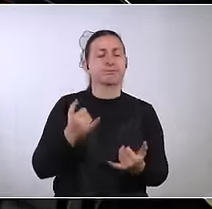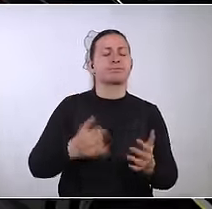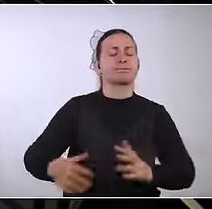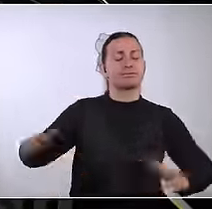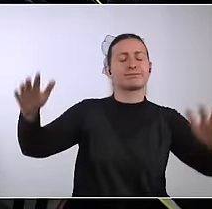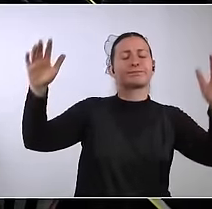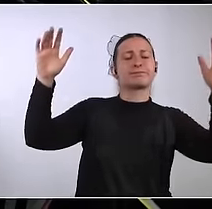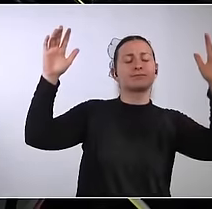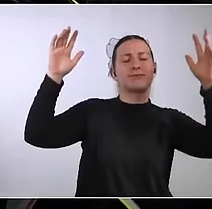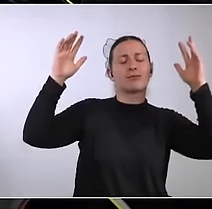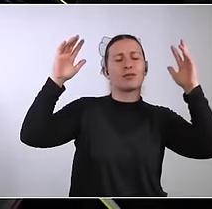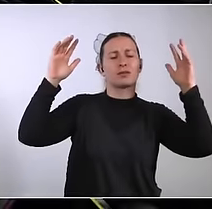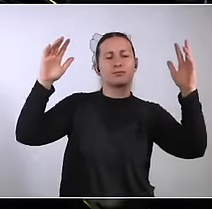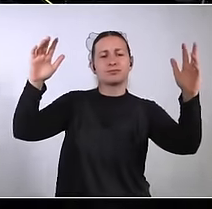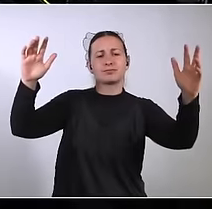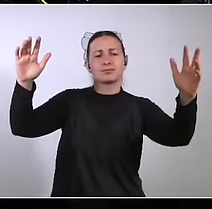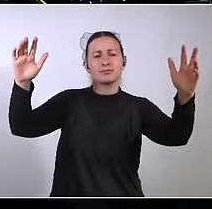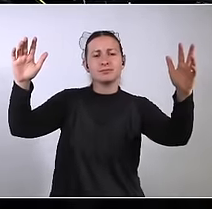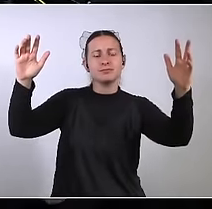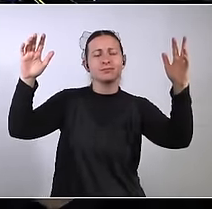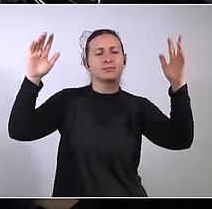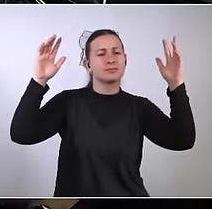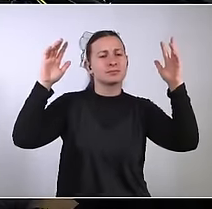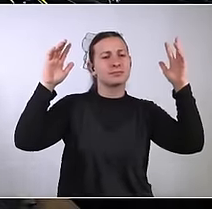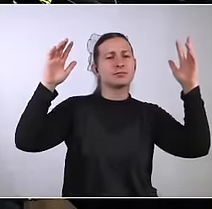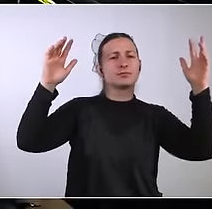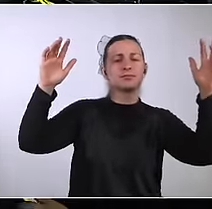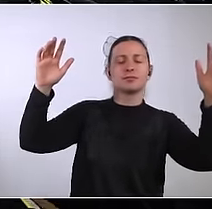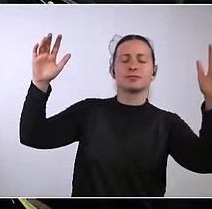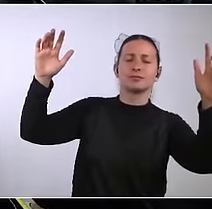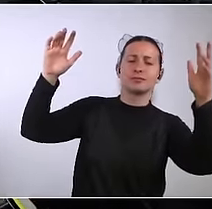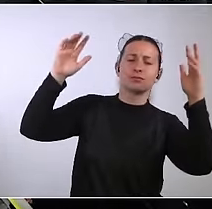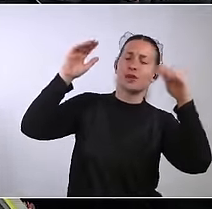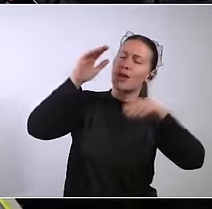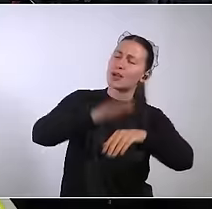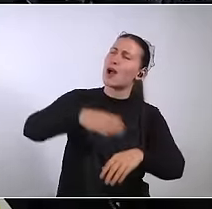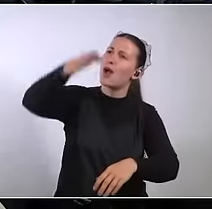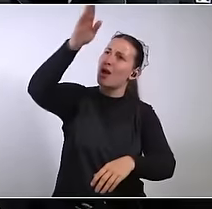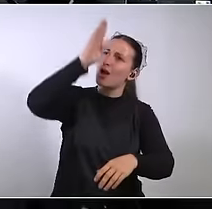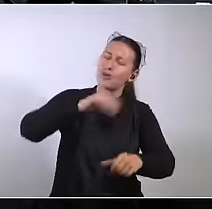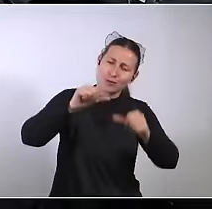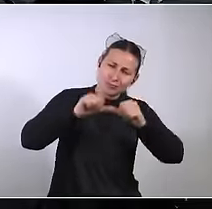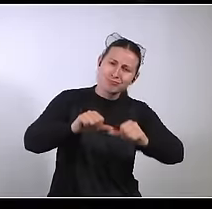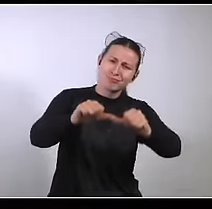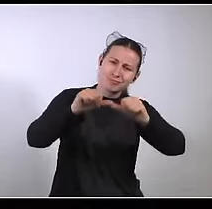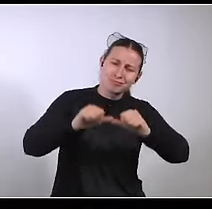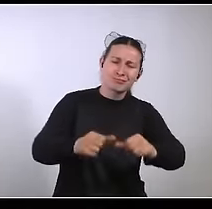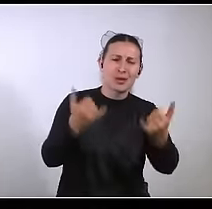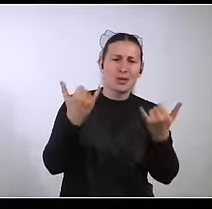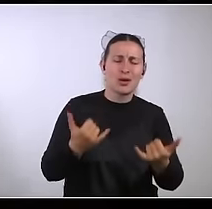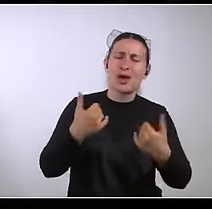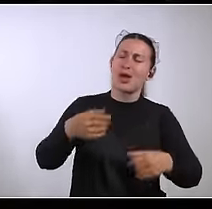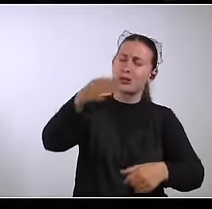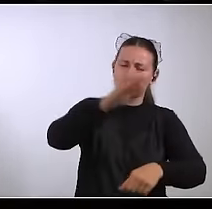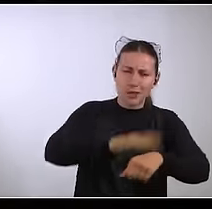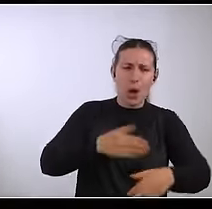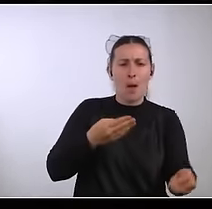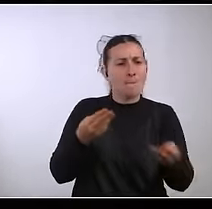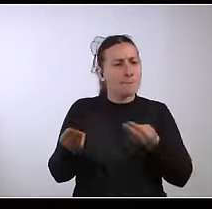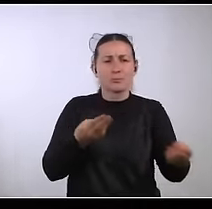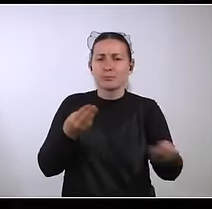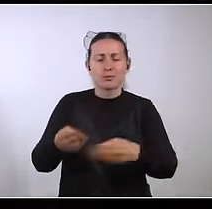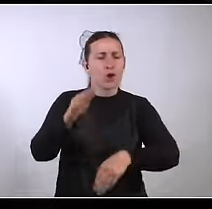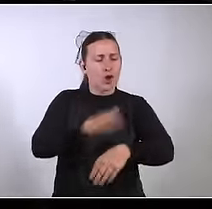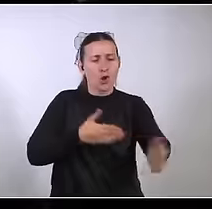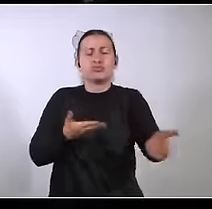Dios y un llamado que se está lanzando. A call of God that is going forth right now. A call to ministry. A call to